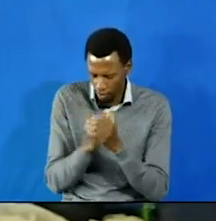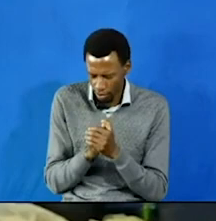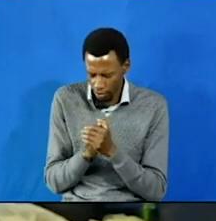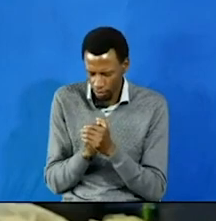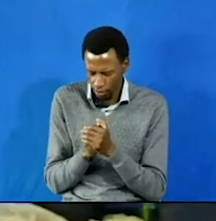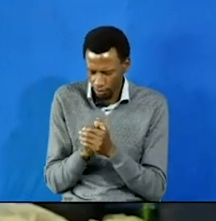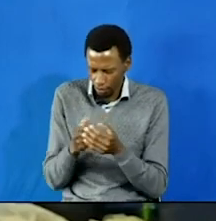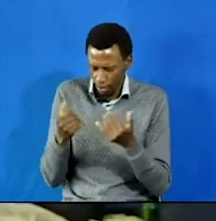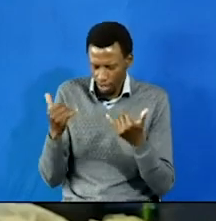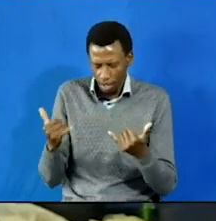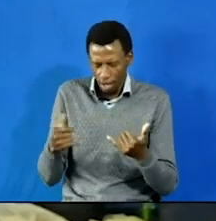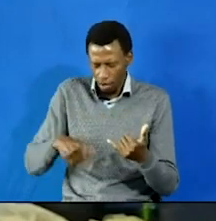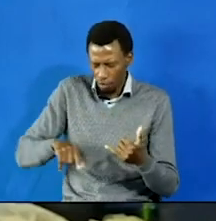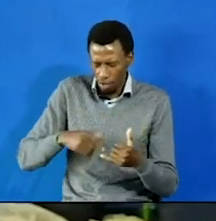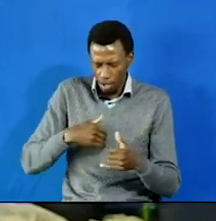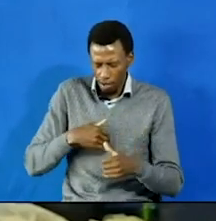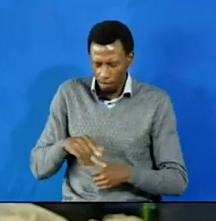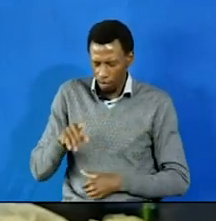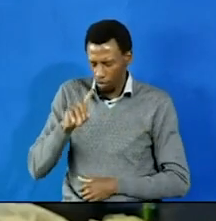here comes a question.